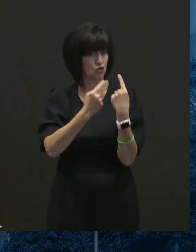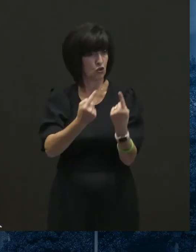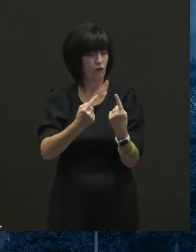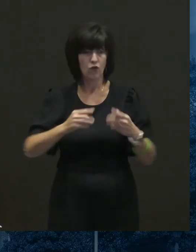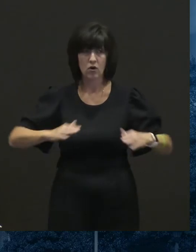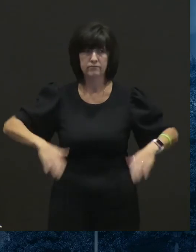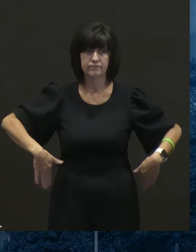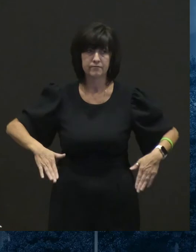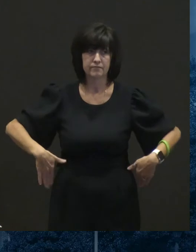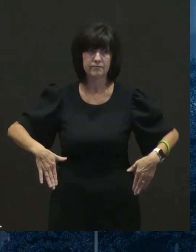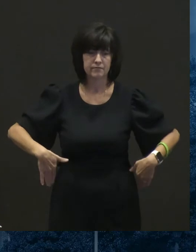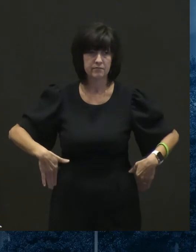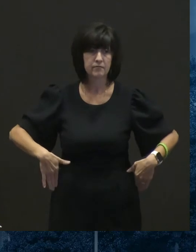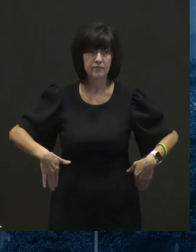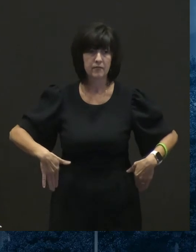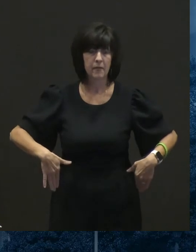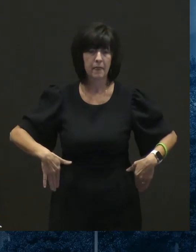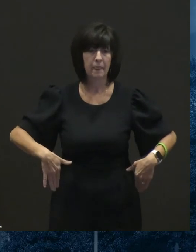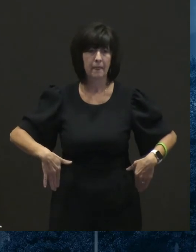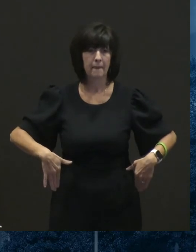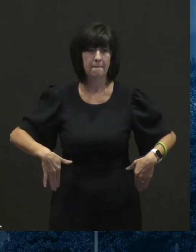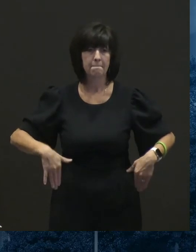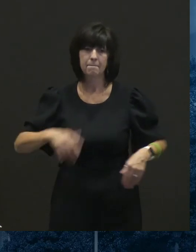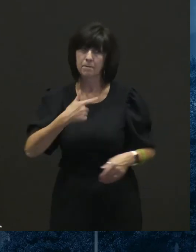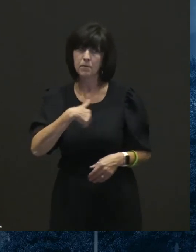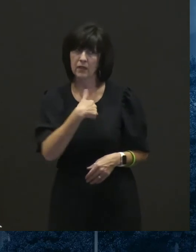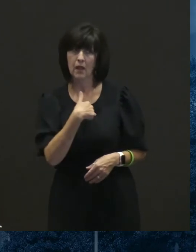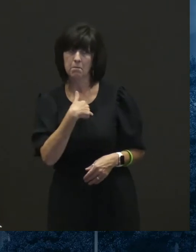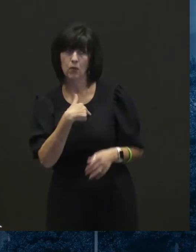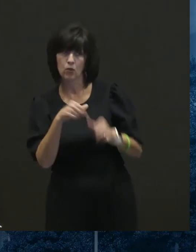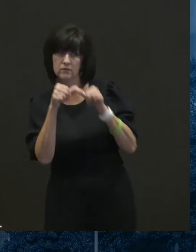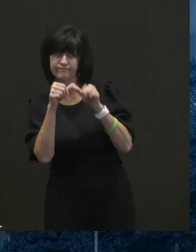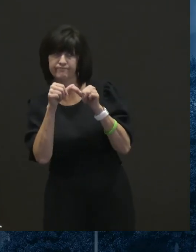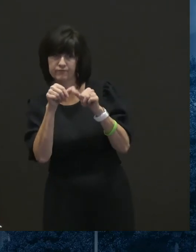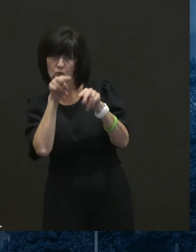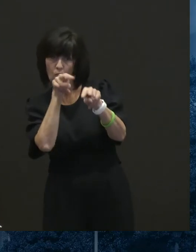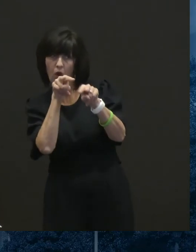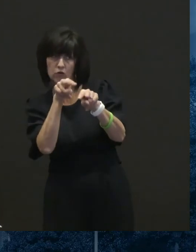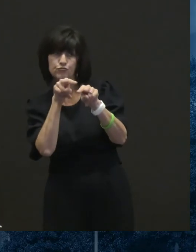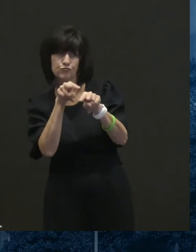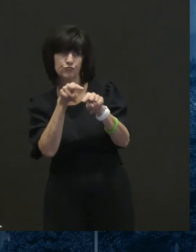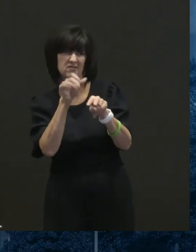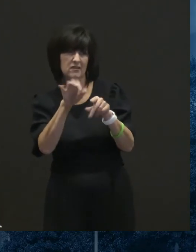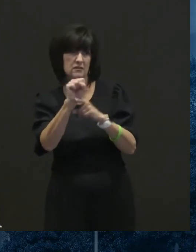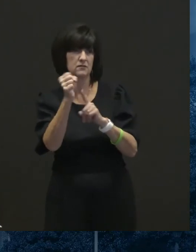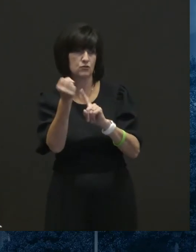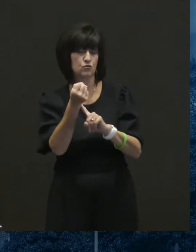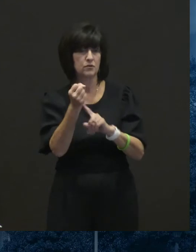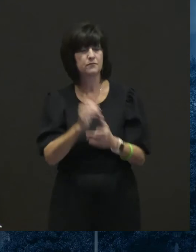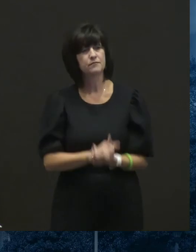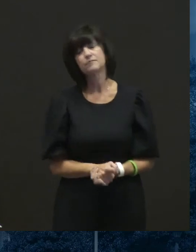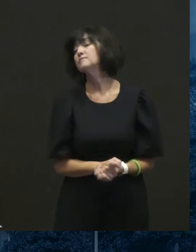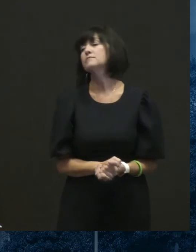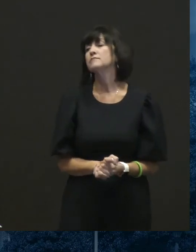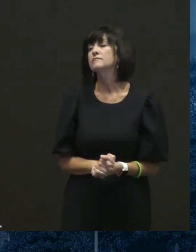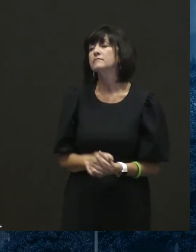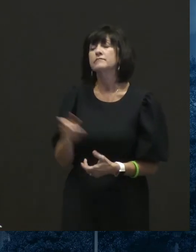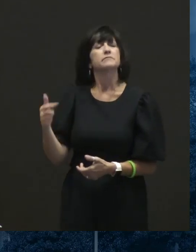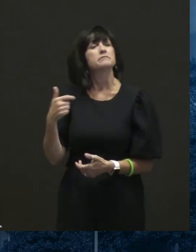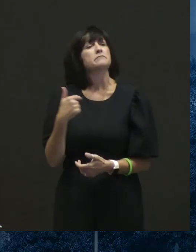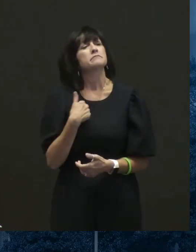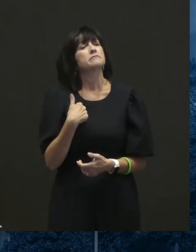But of course, that is something that we're going to keep a close eye on as we move forward. Thank you so much. Yeah, I would just make one